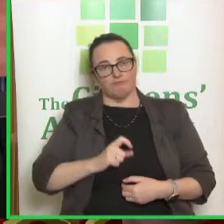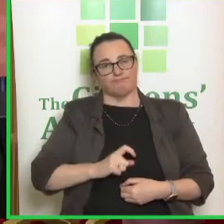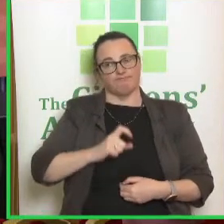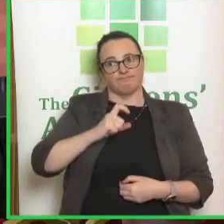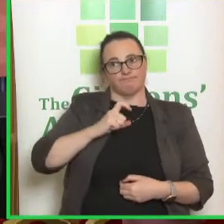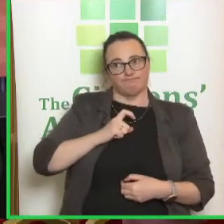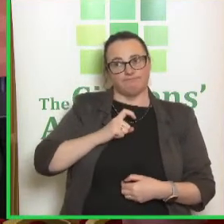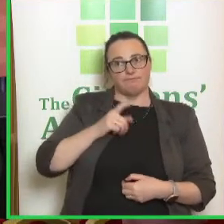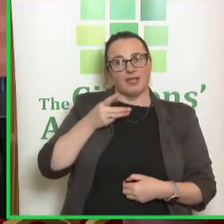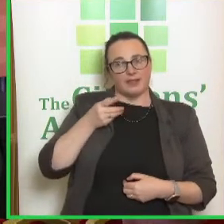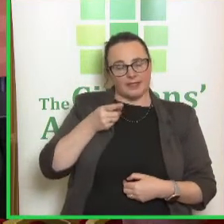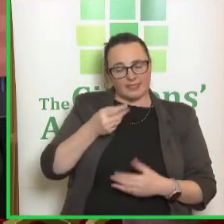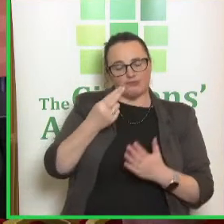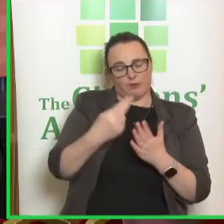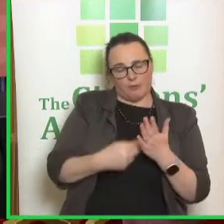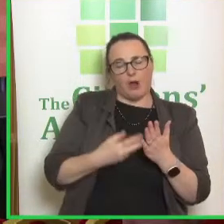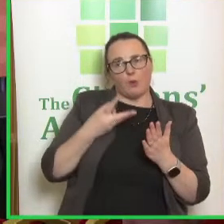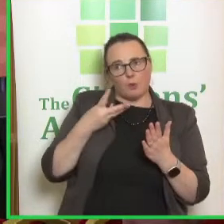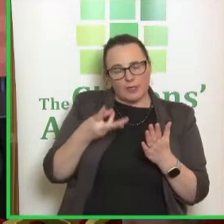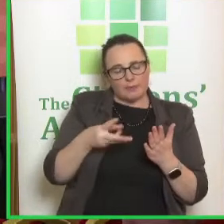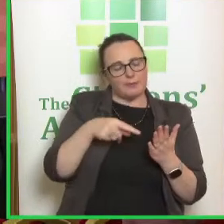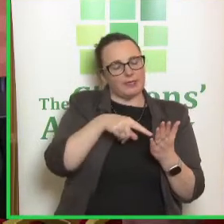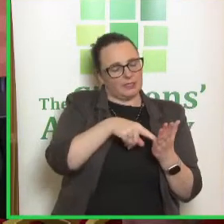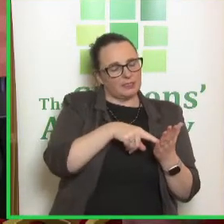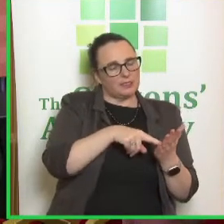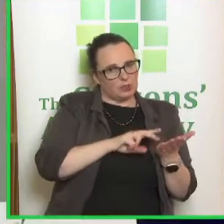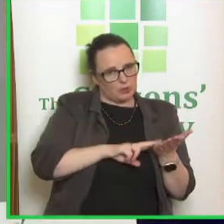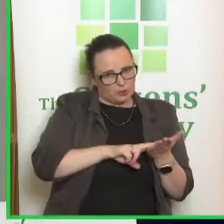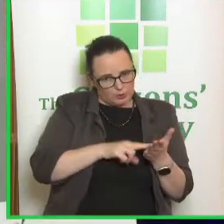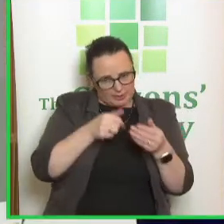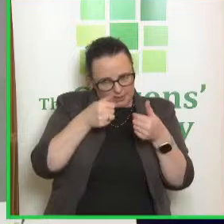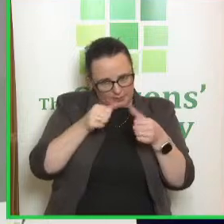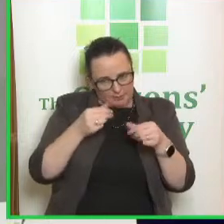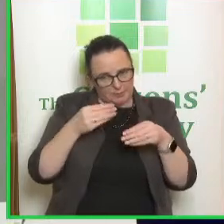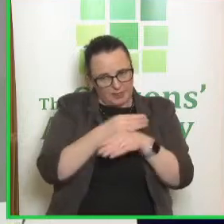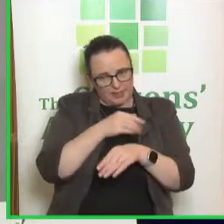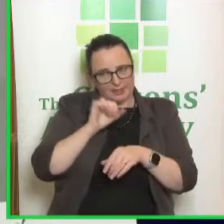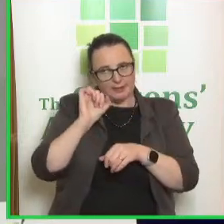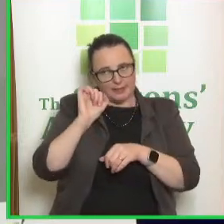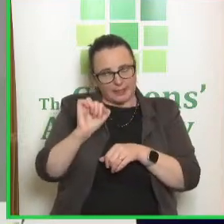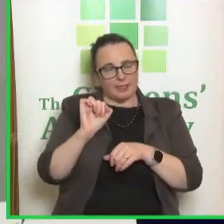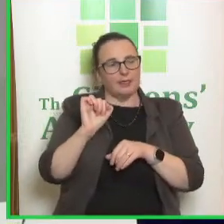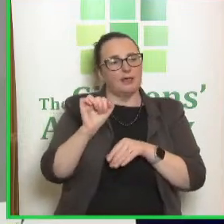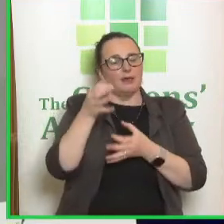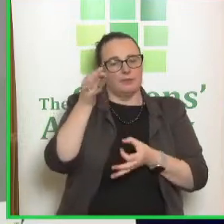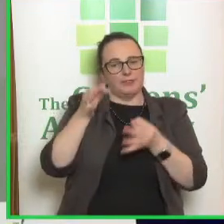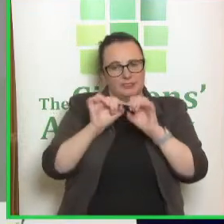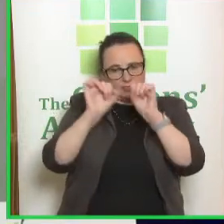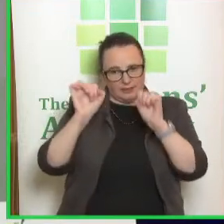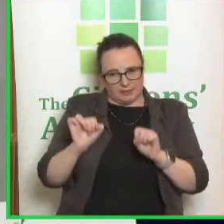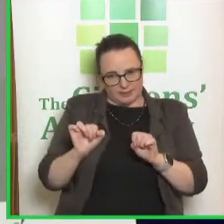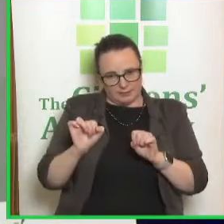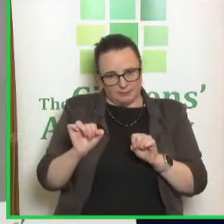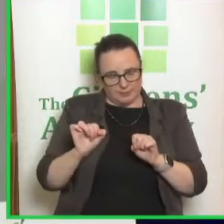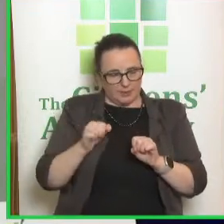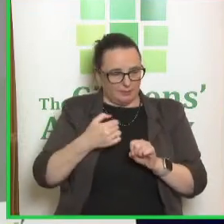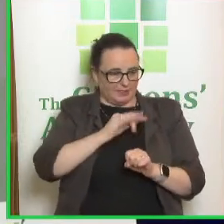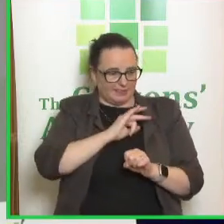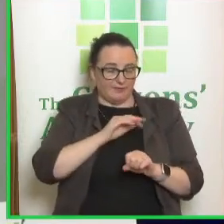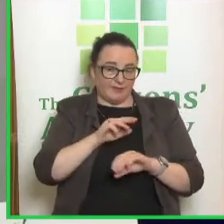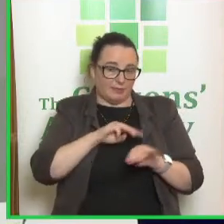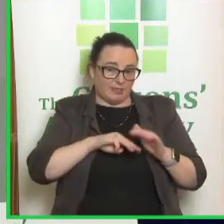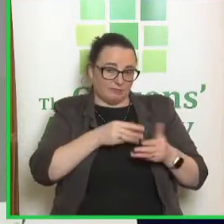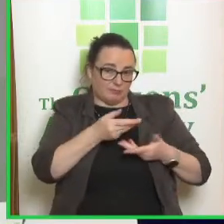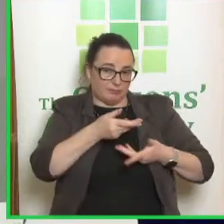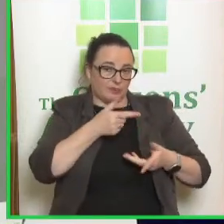political system. This report will work through the Oireachtas Committee at a level of pace. The Minister herself spoke about that earlier on,